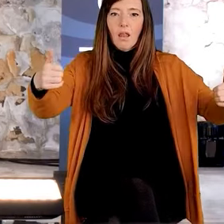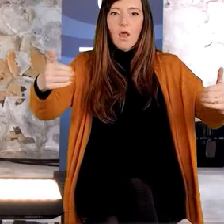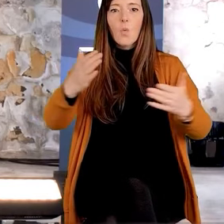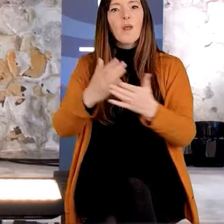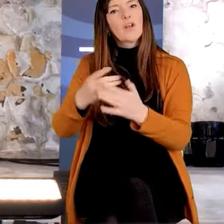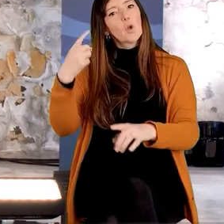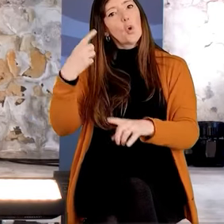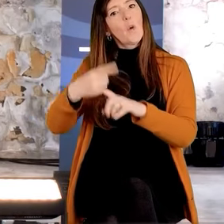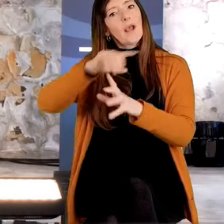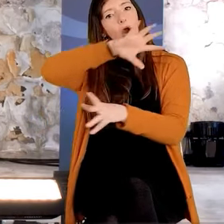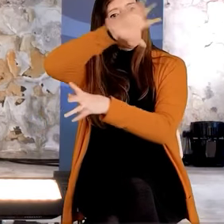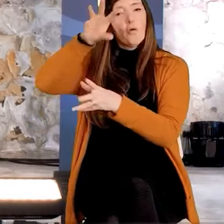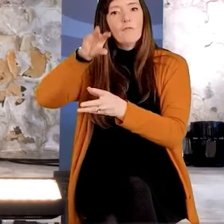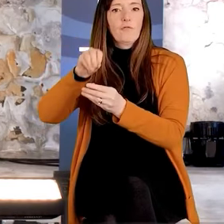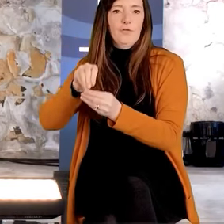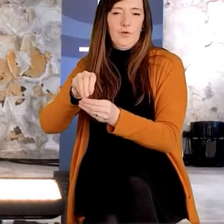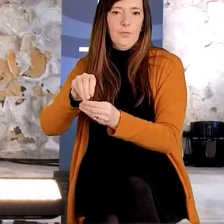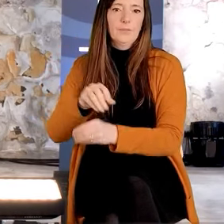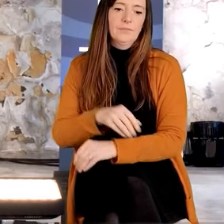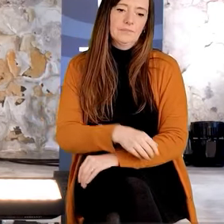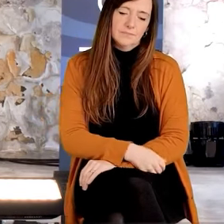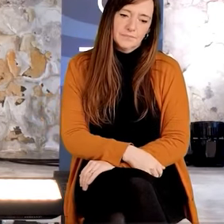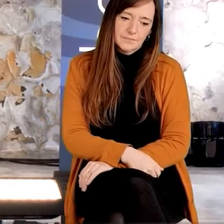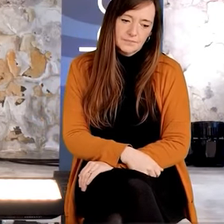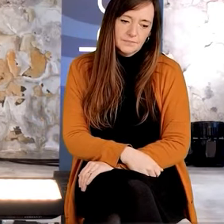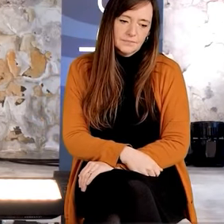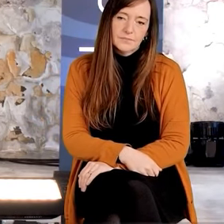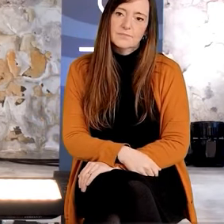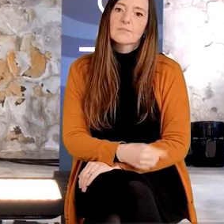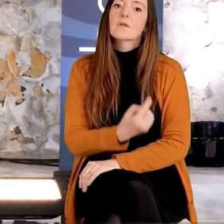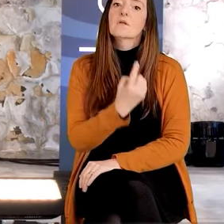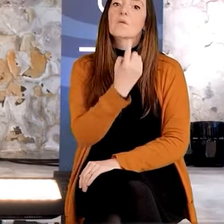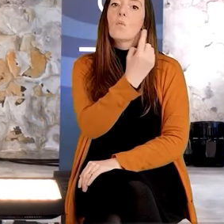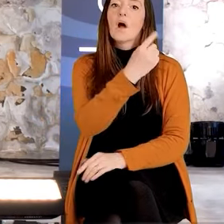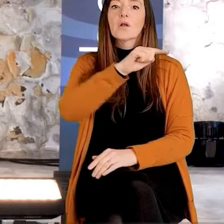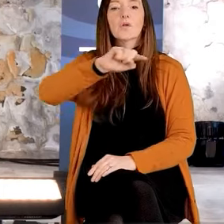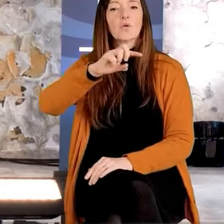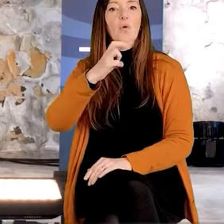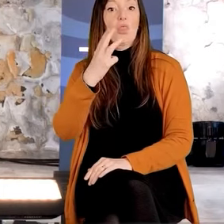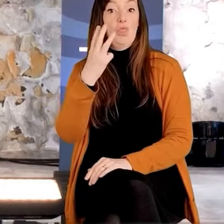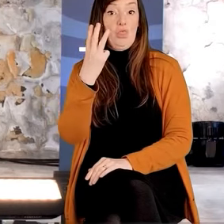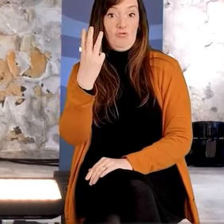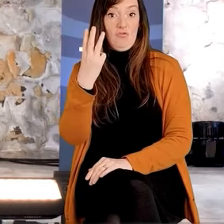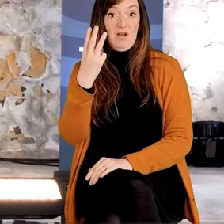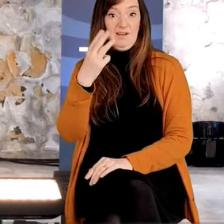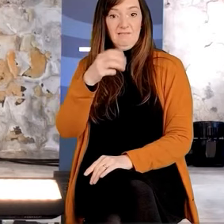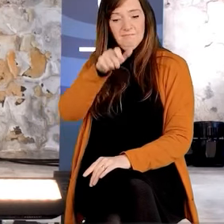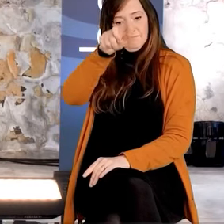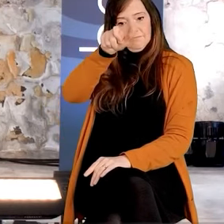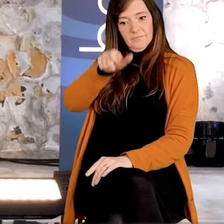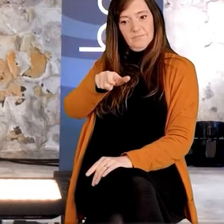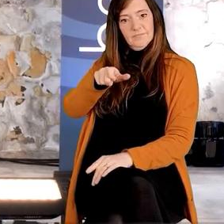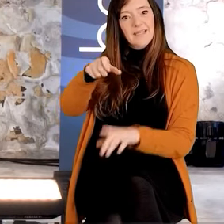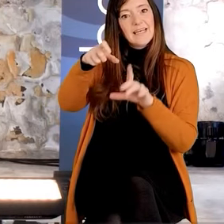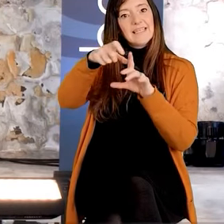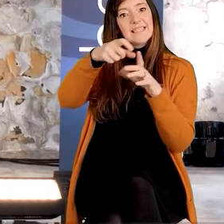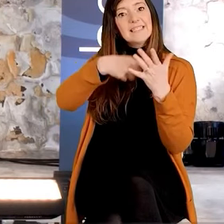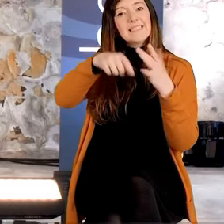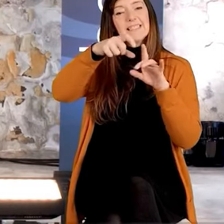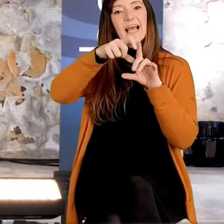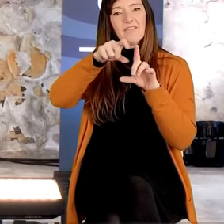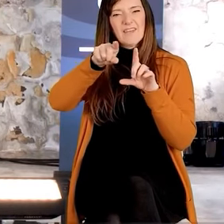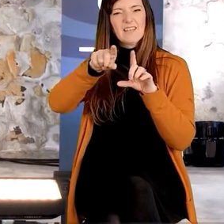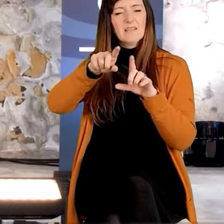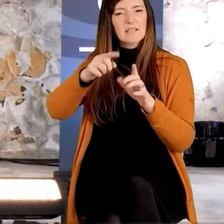you on a very quick tour, just to get a feel for how you might misread it. Verses 1 to 3, David, who's obviously the